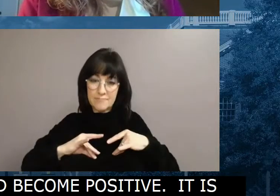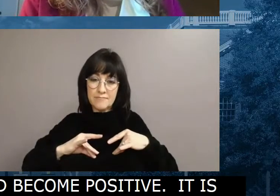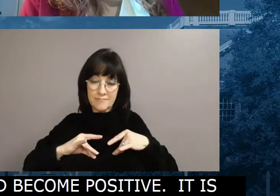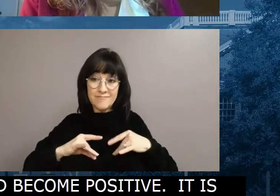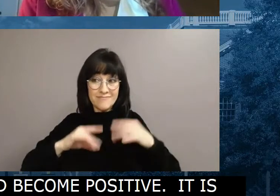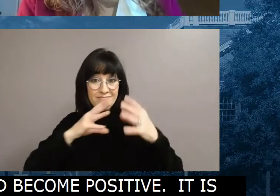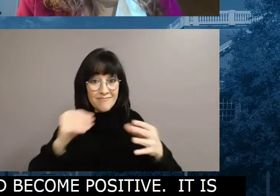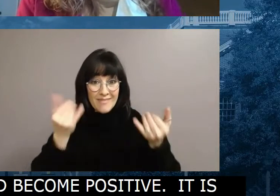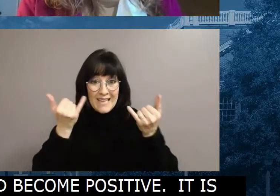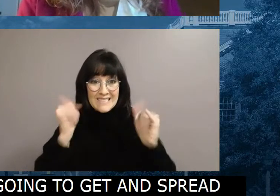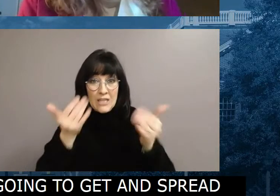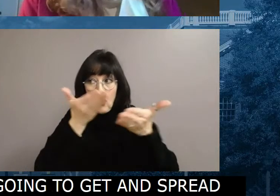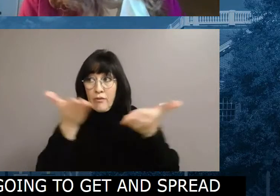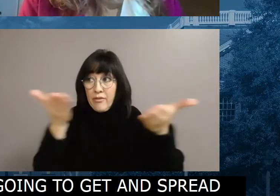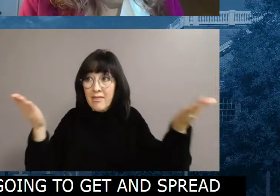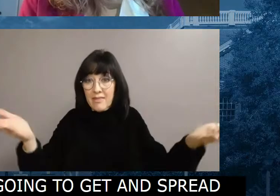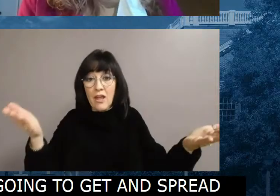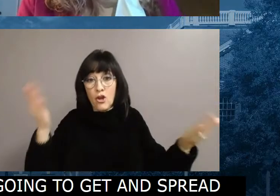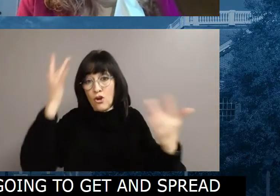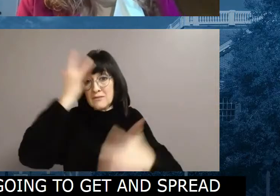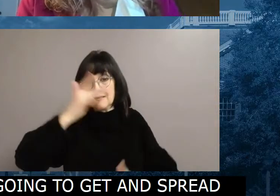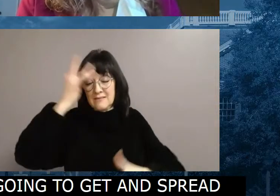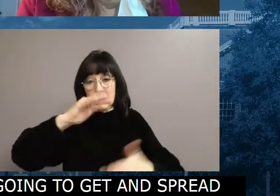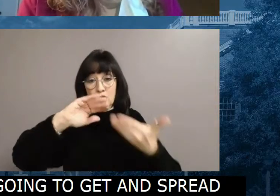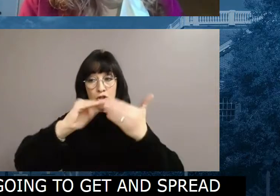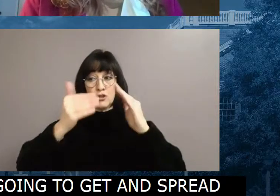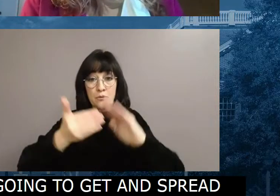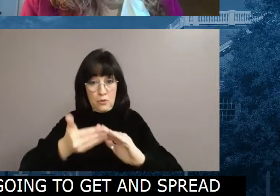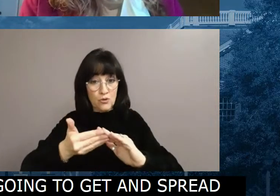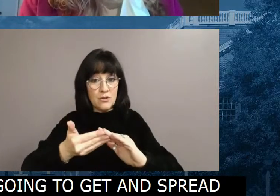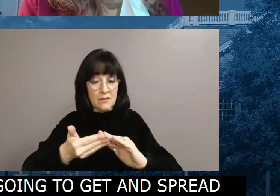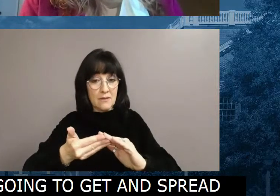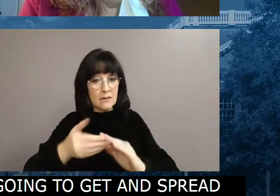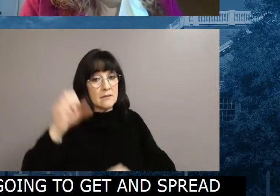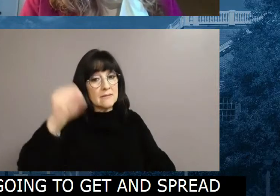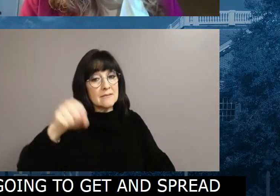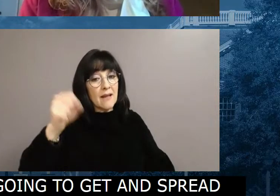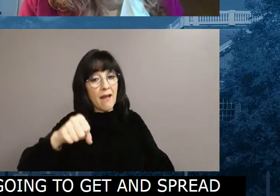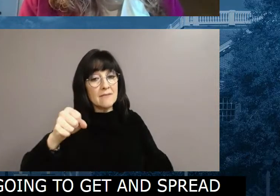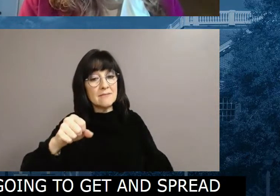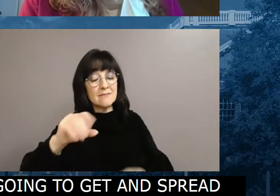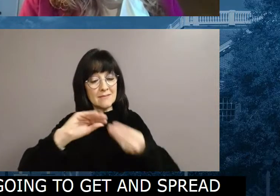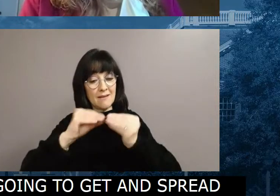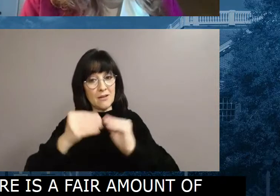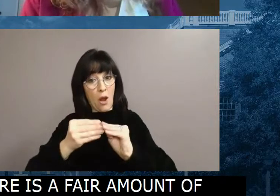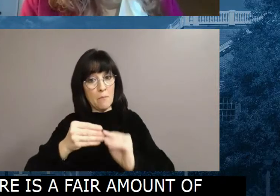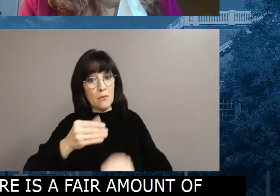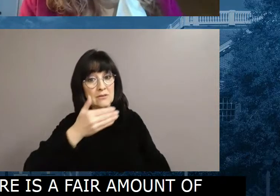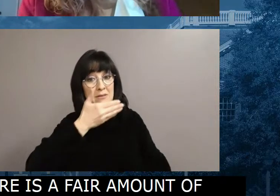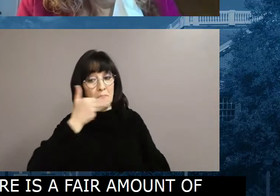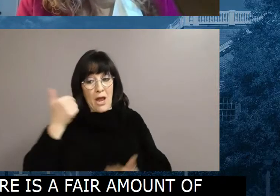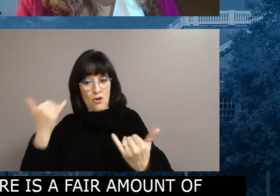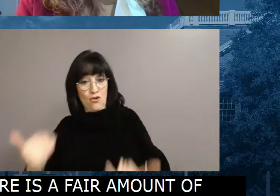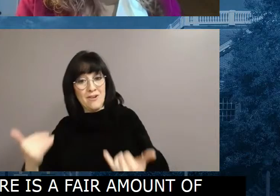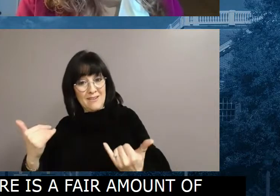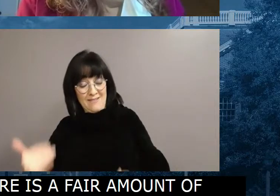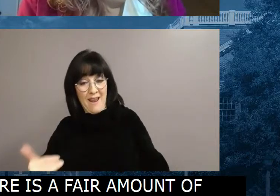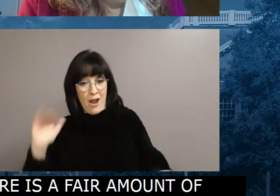So while our numbers are much better than they were in December and January when they were really